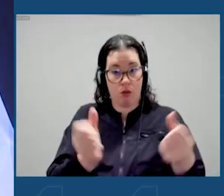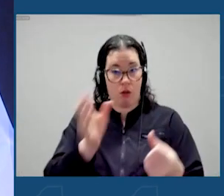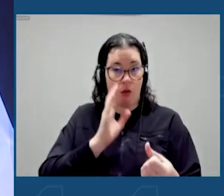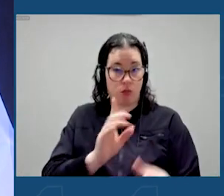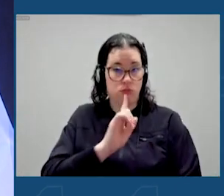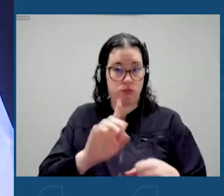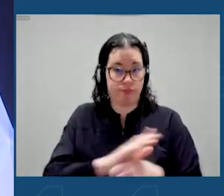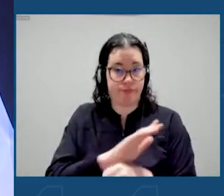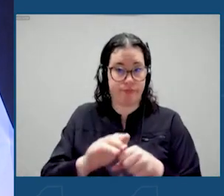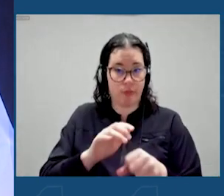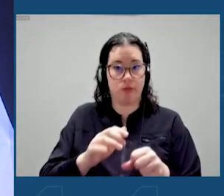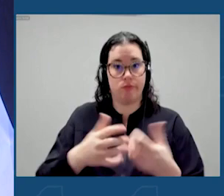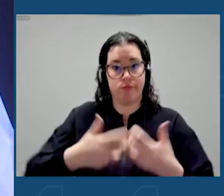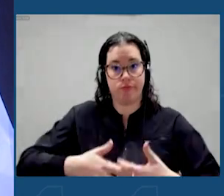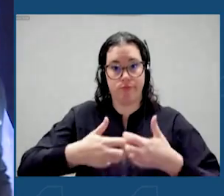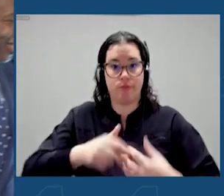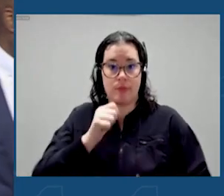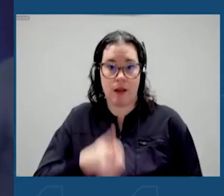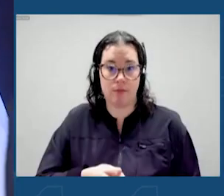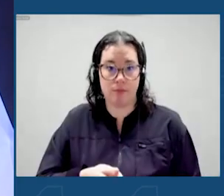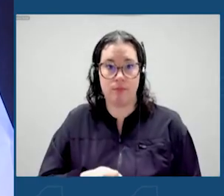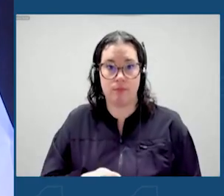that you deserve. Let me get that for you.